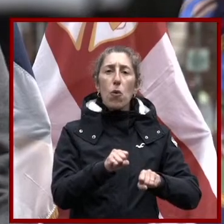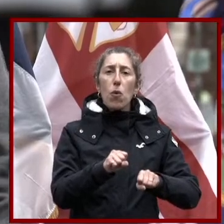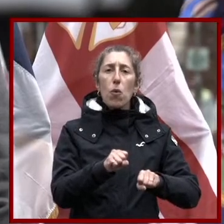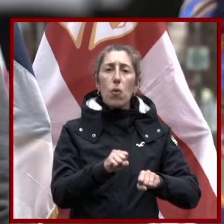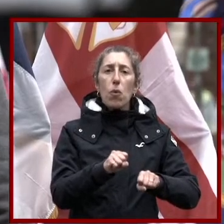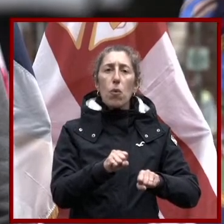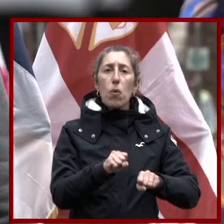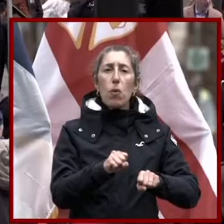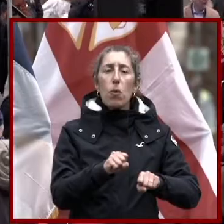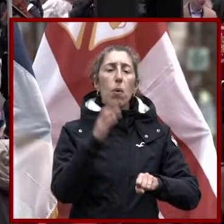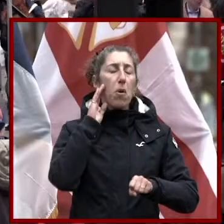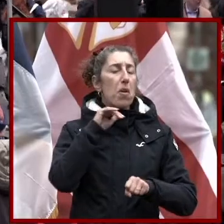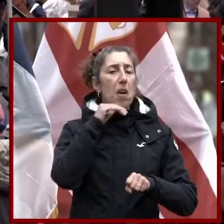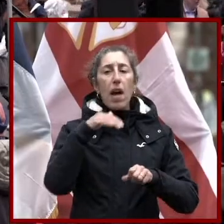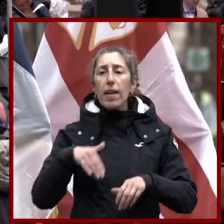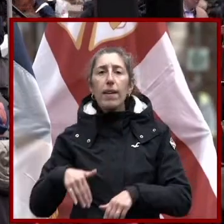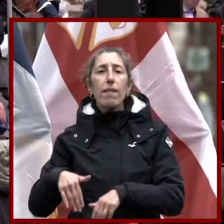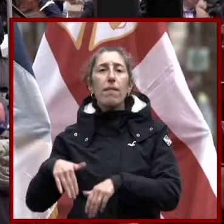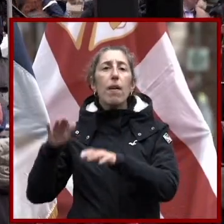move